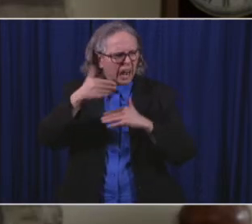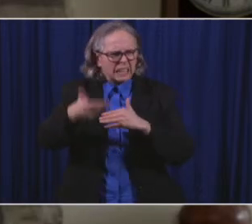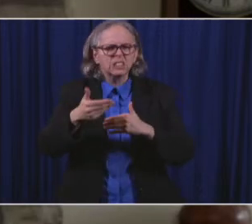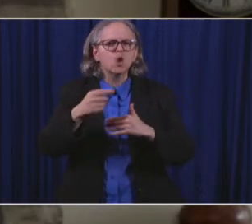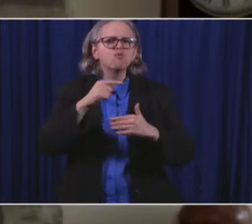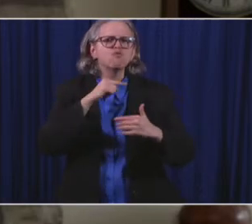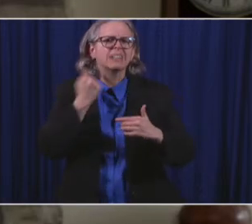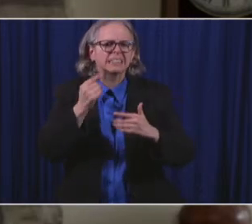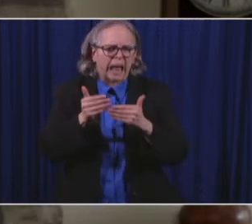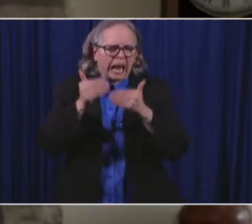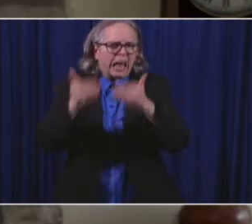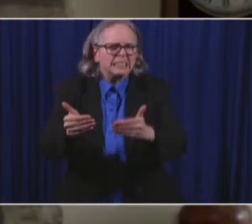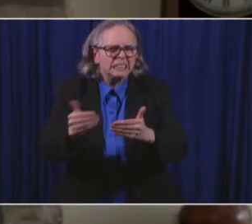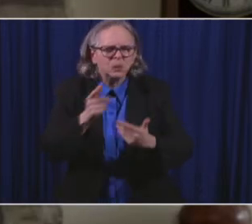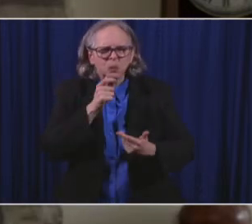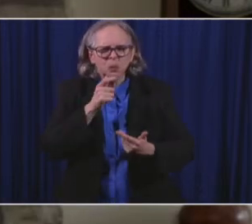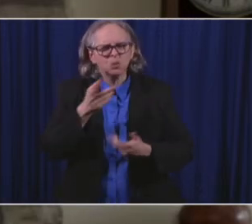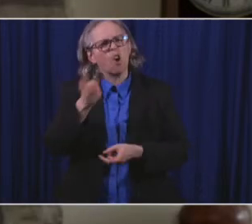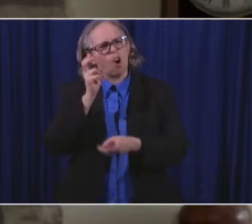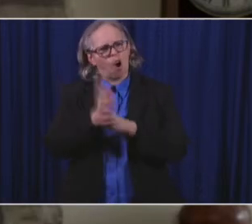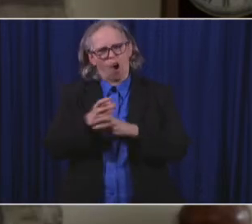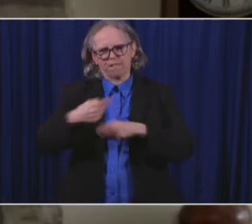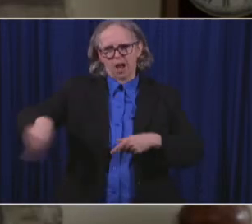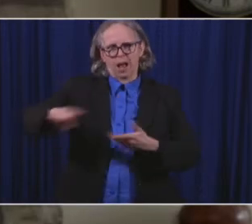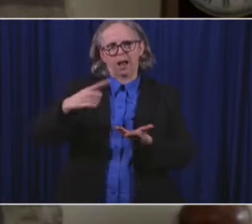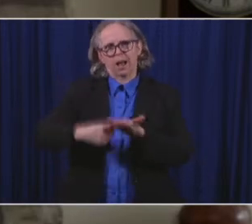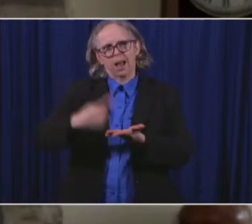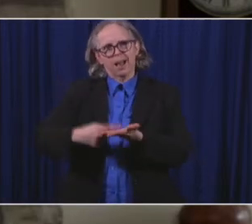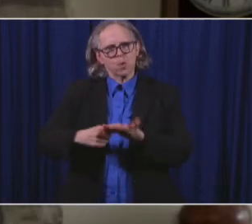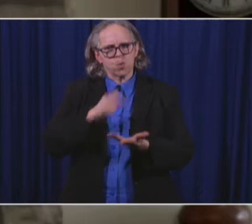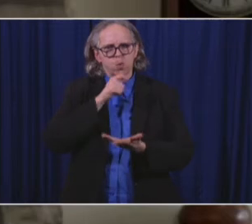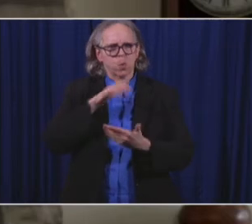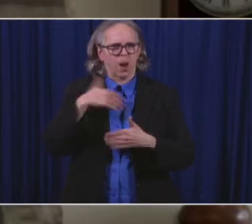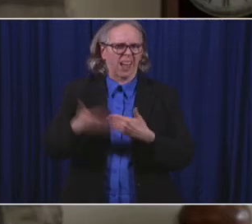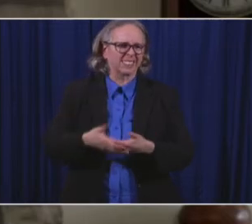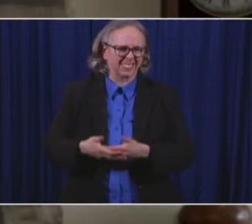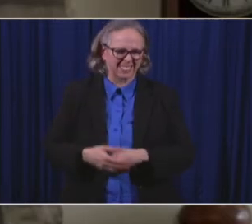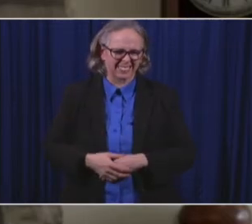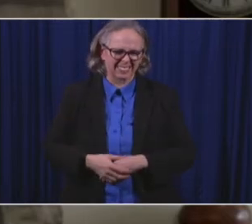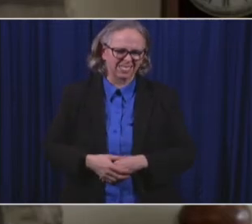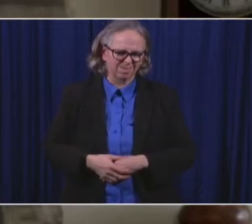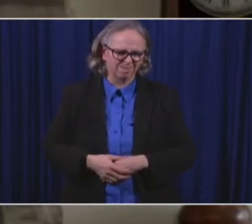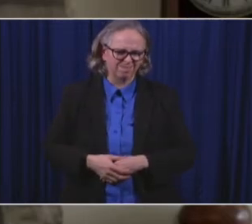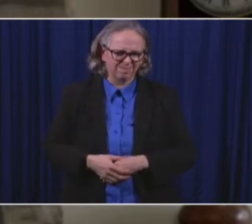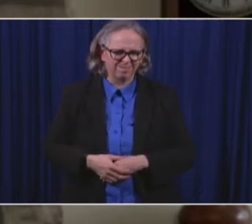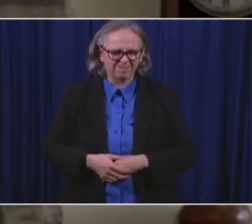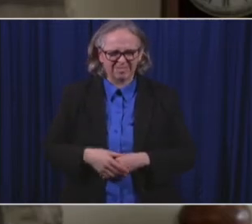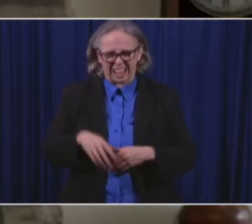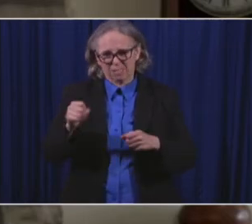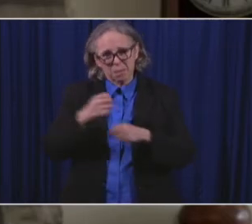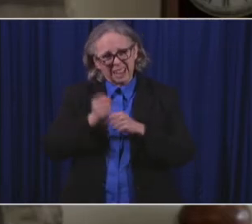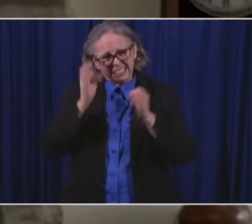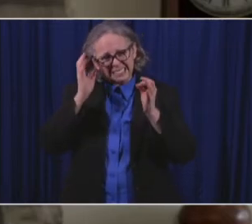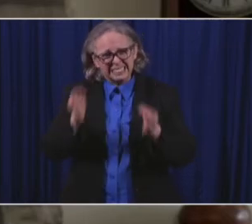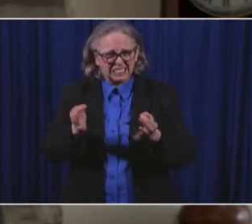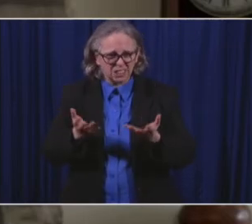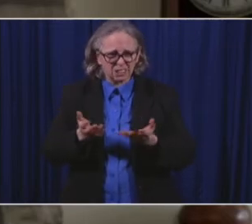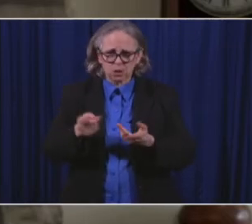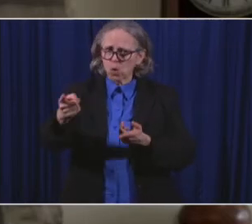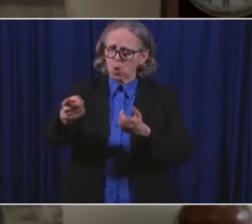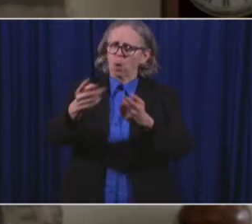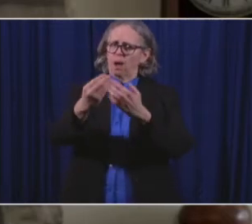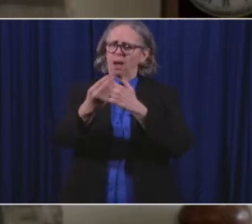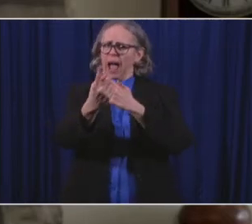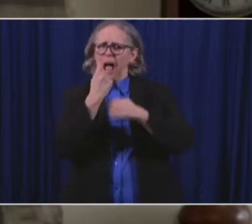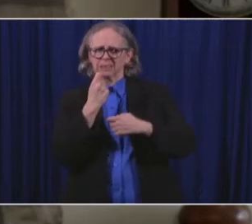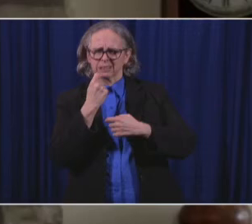have to look at that and look to see, who is most at risk. And one of the things that you talked about is, let's say, someone in the grocery